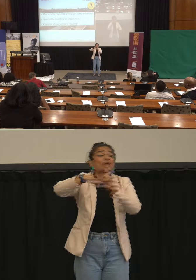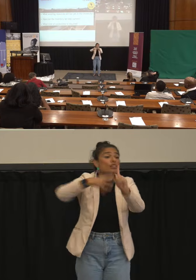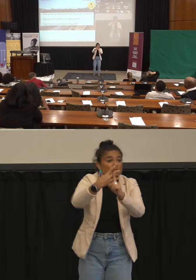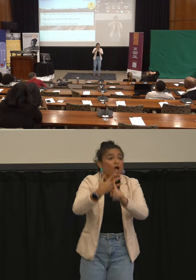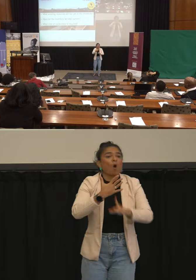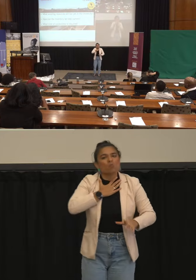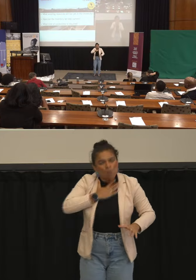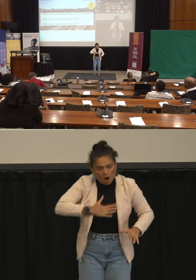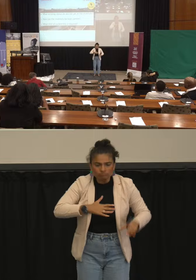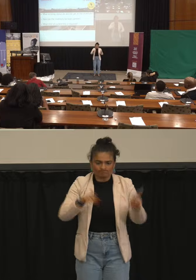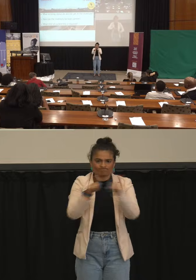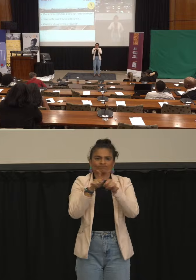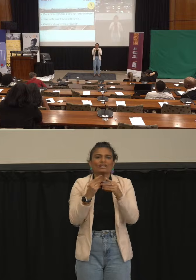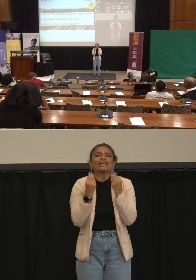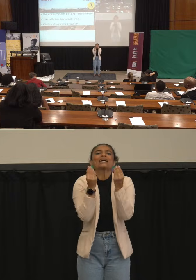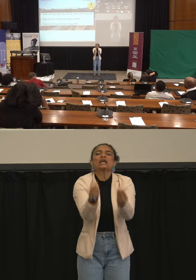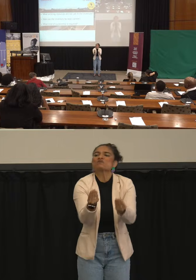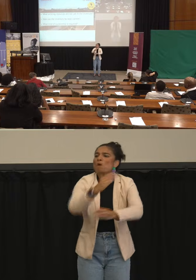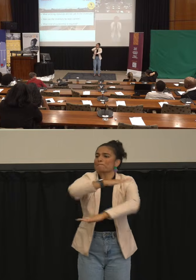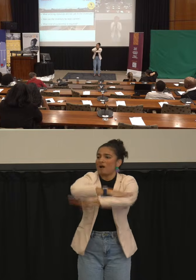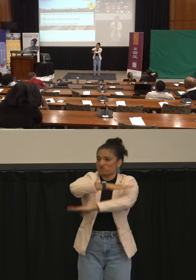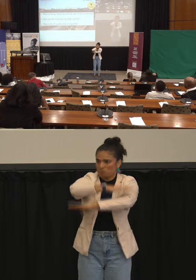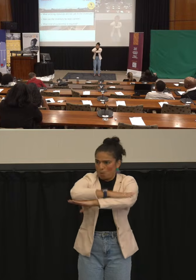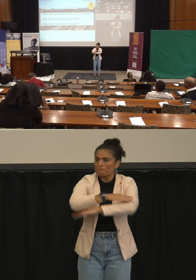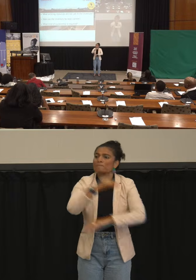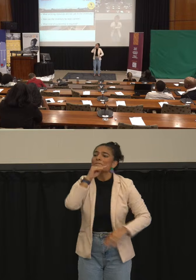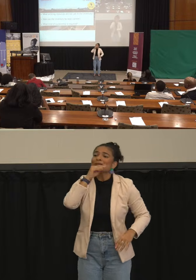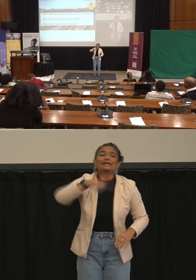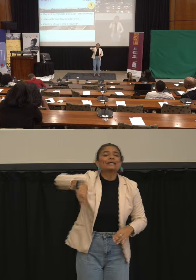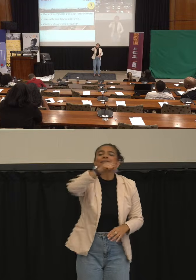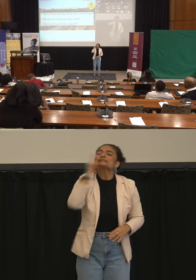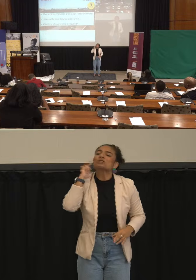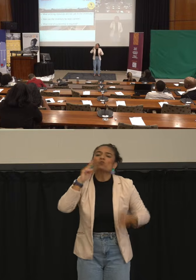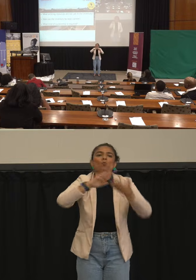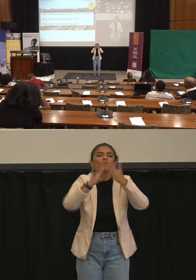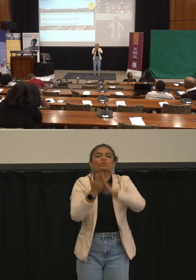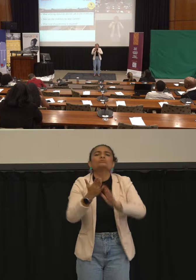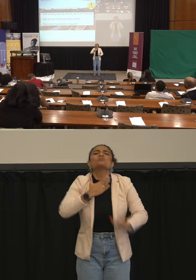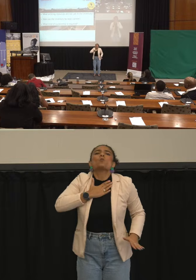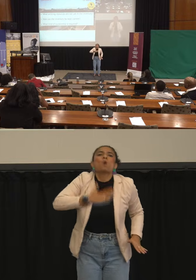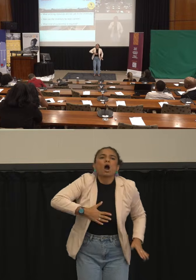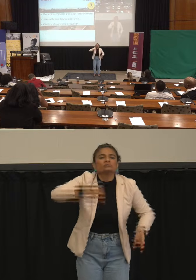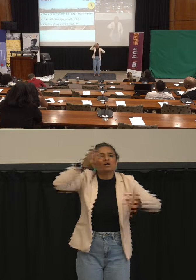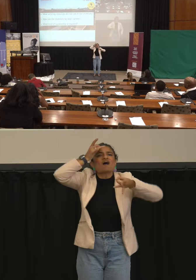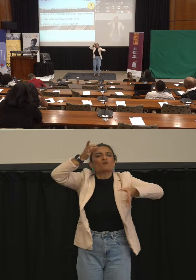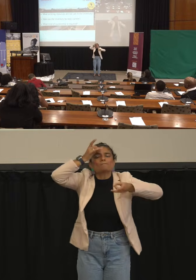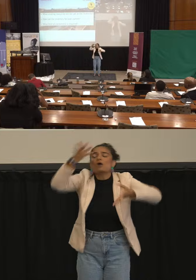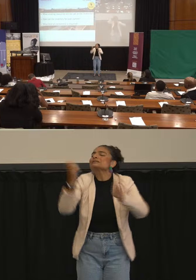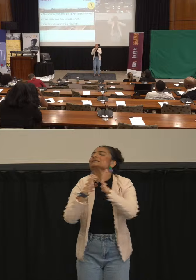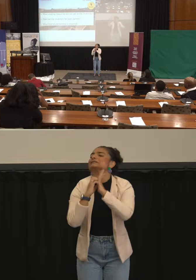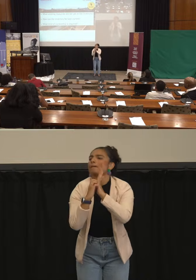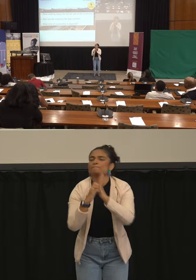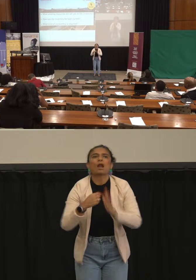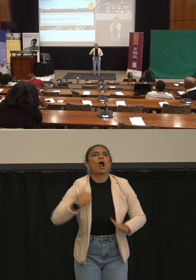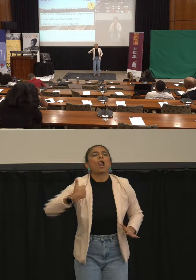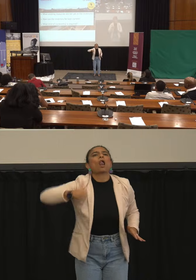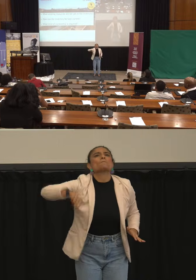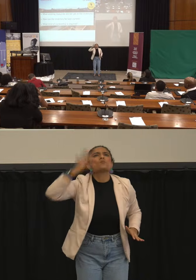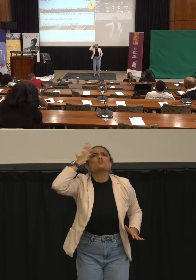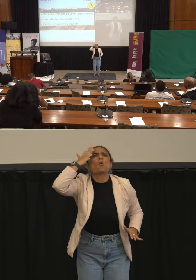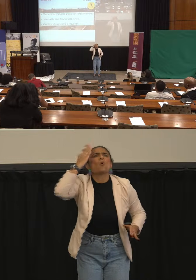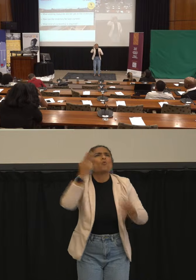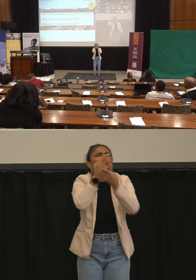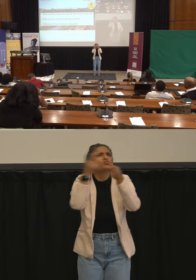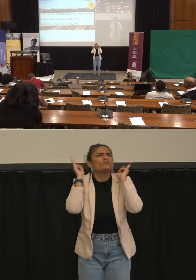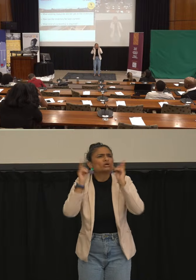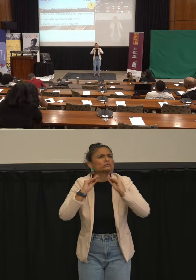let me sign it clearly here. SADiLaR would like to give the platform, the hosting, the hub, all the information that